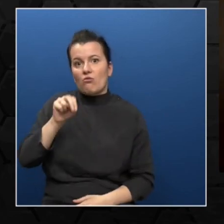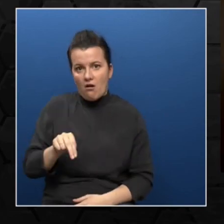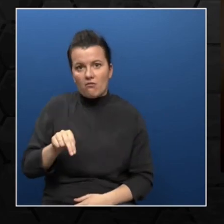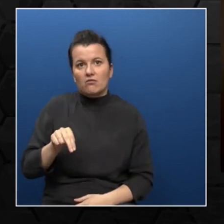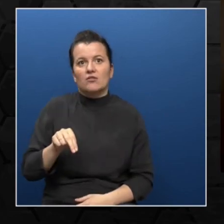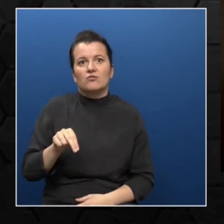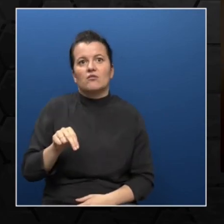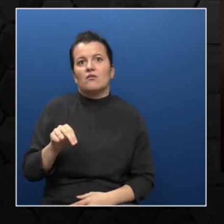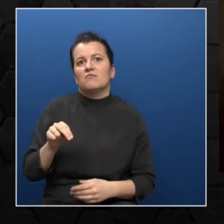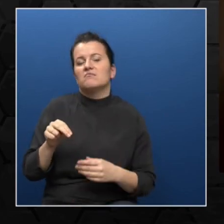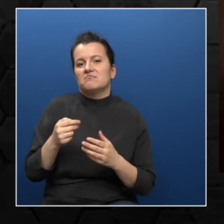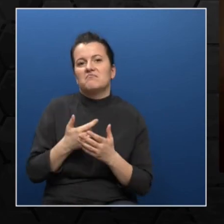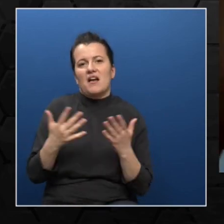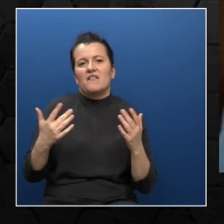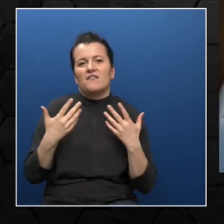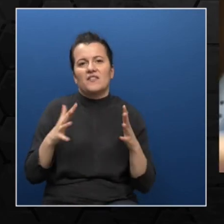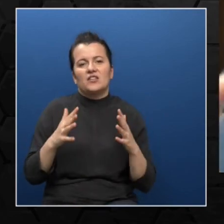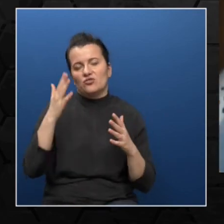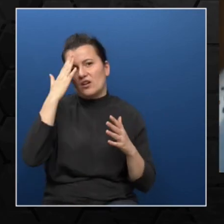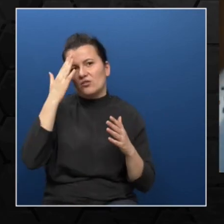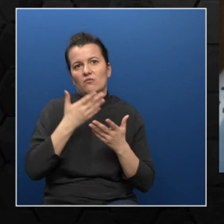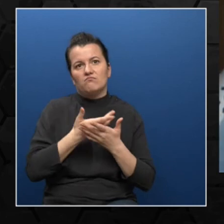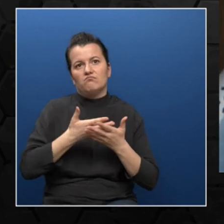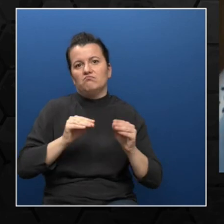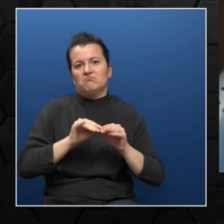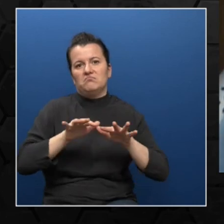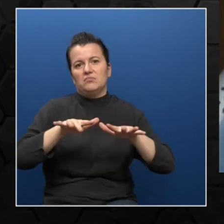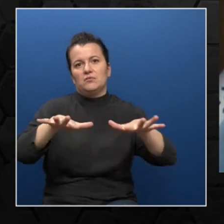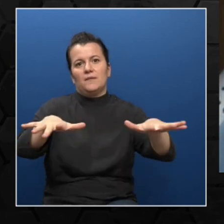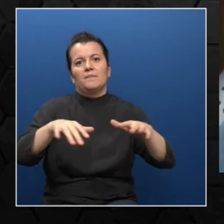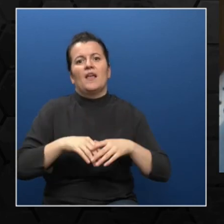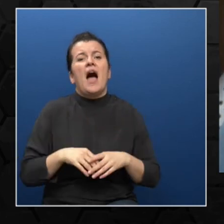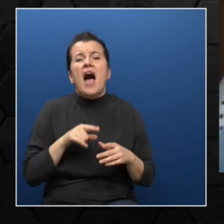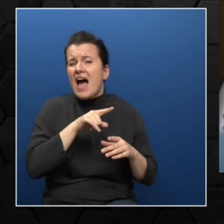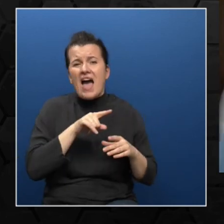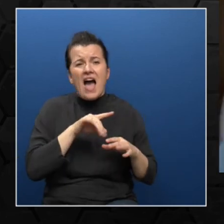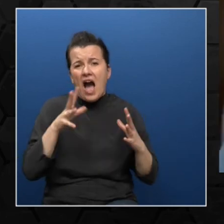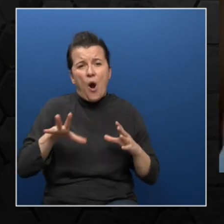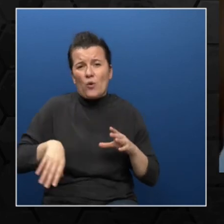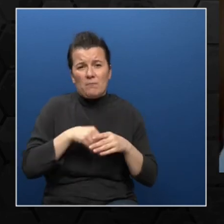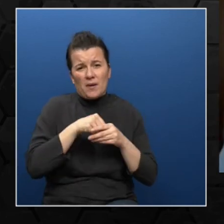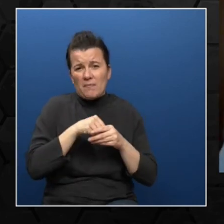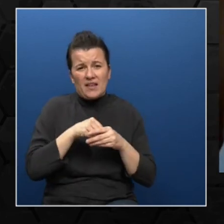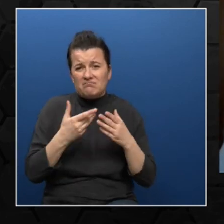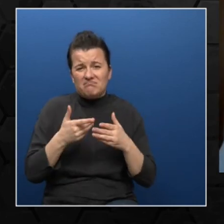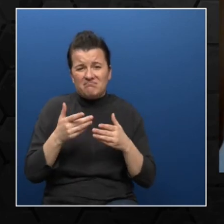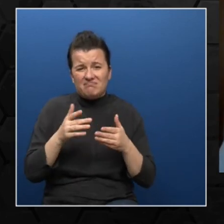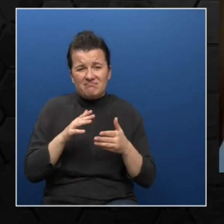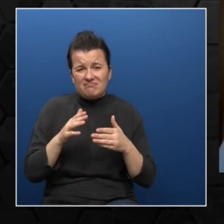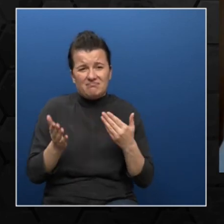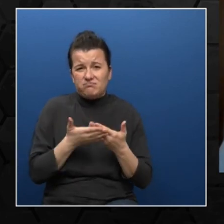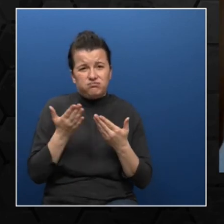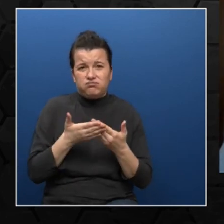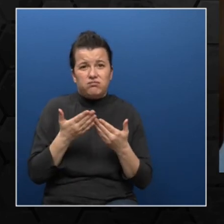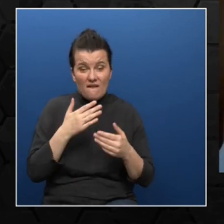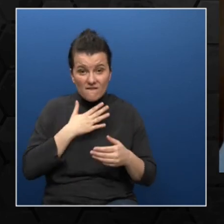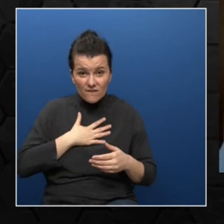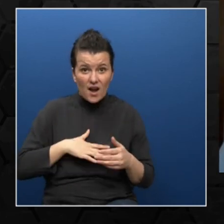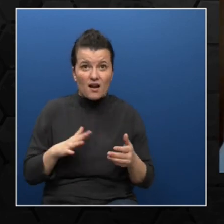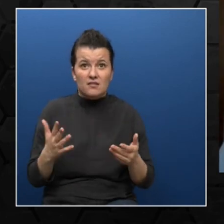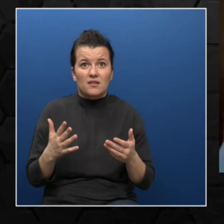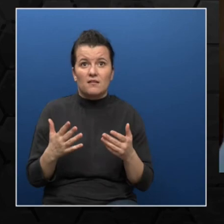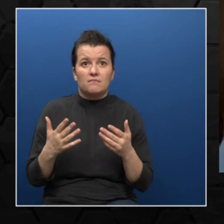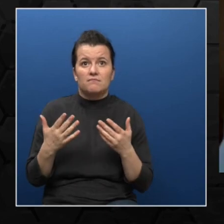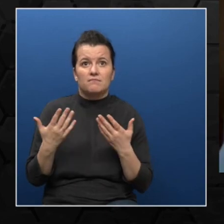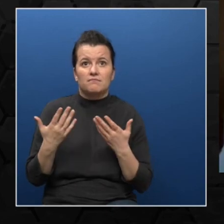on stuff like that. So yeah, this implementation is very basic. So even if you wanted to implement it, it's just a